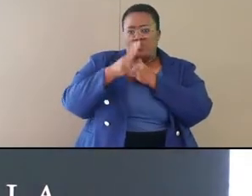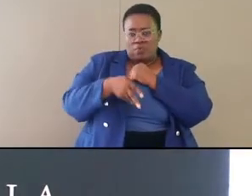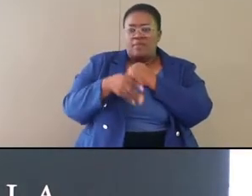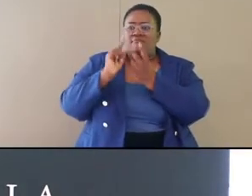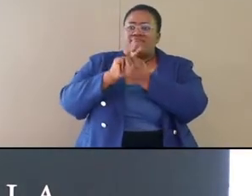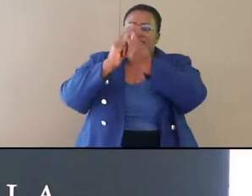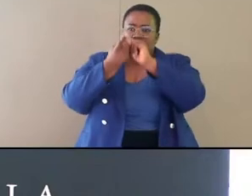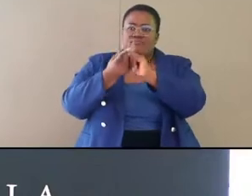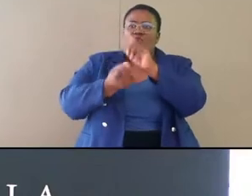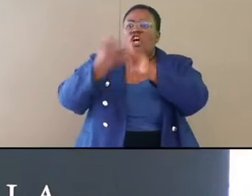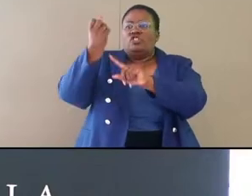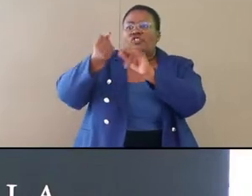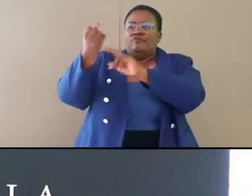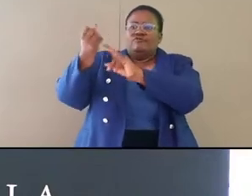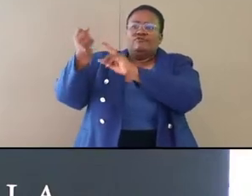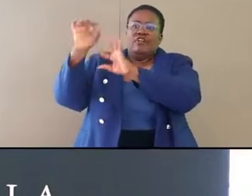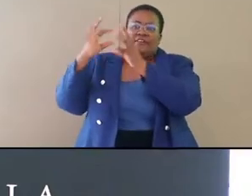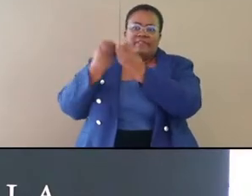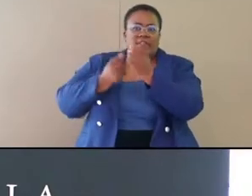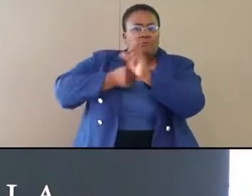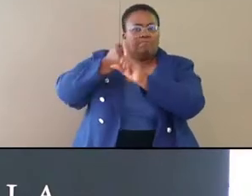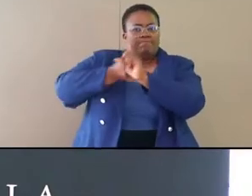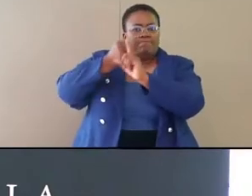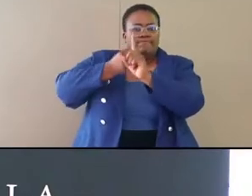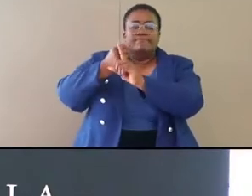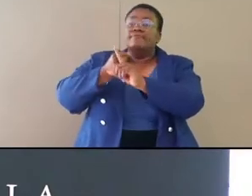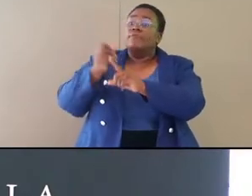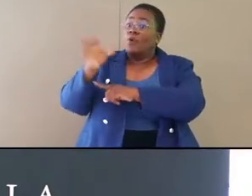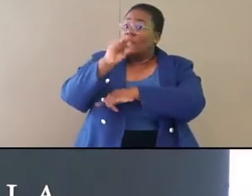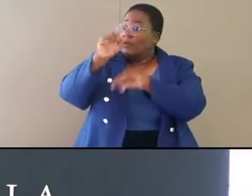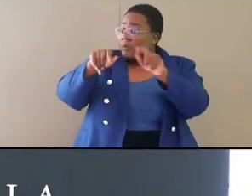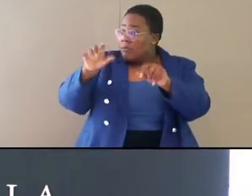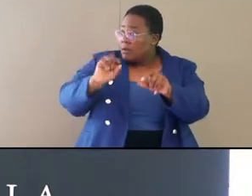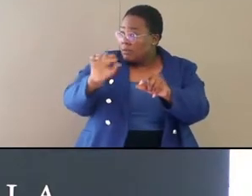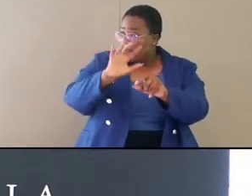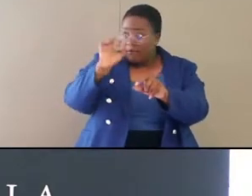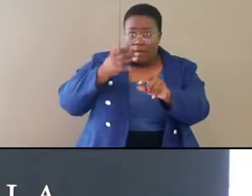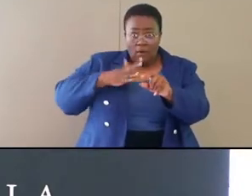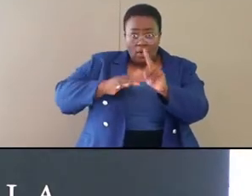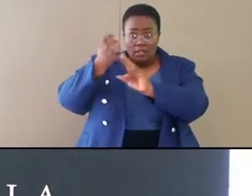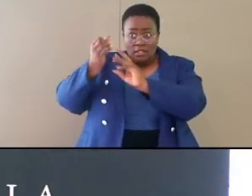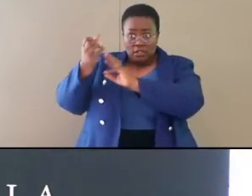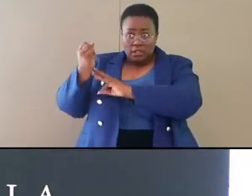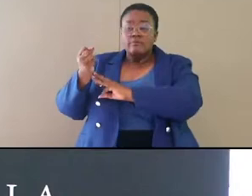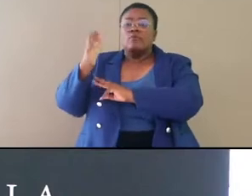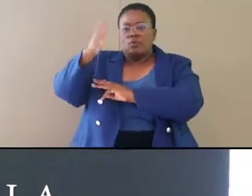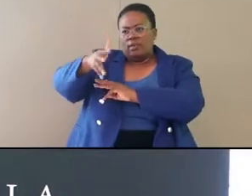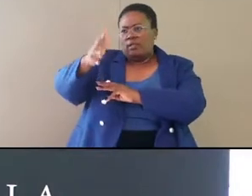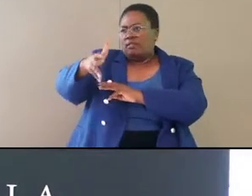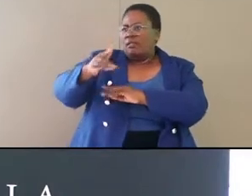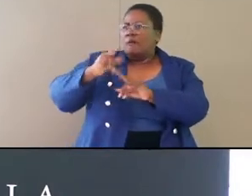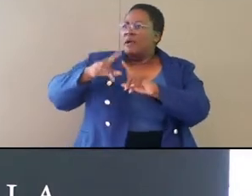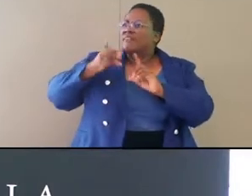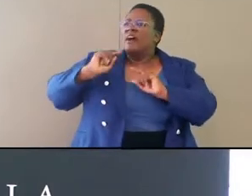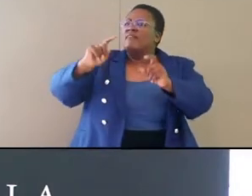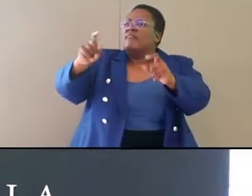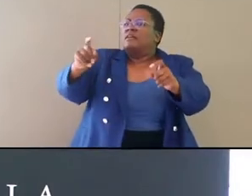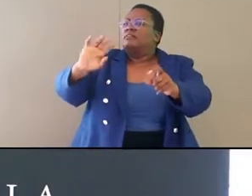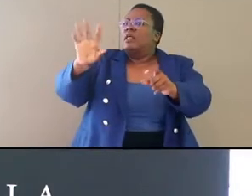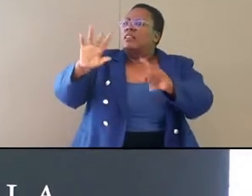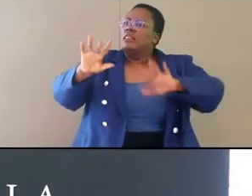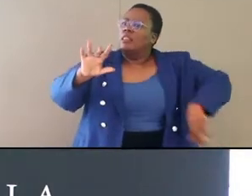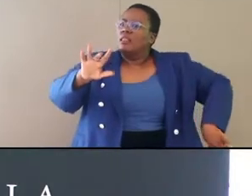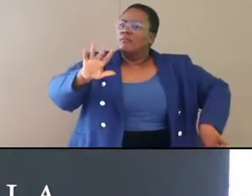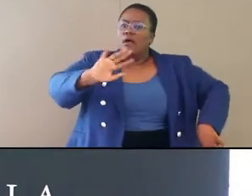This country is going to be what the people of South Africa want it to be. But we cannot run too fast and leave them behind.